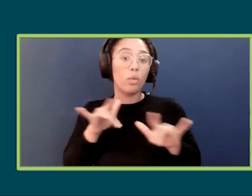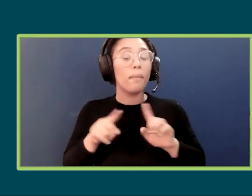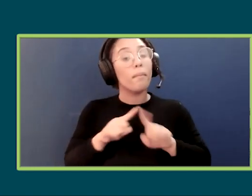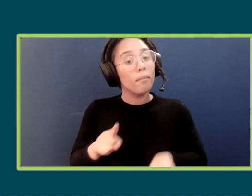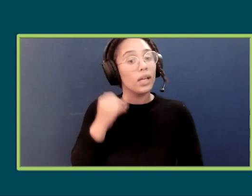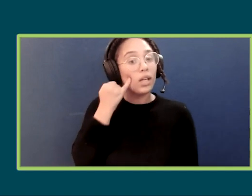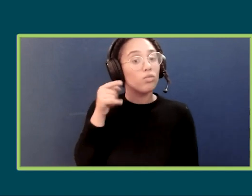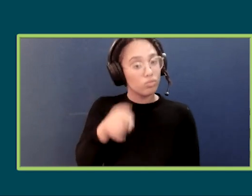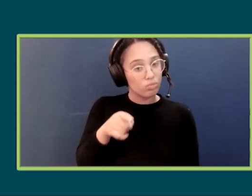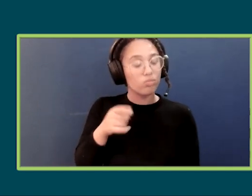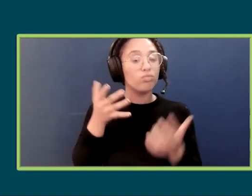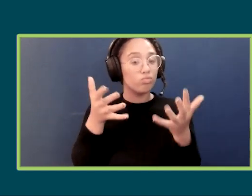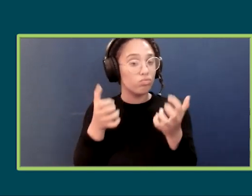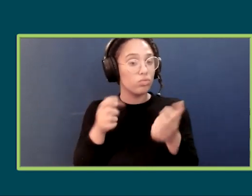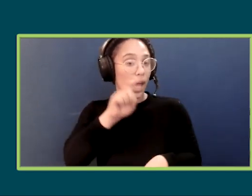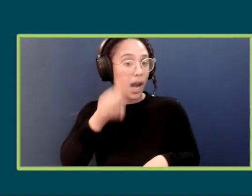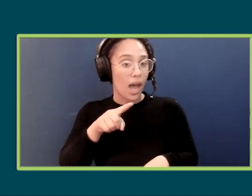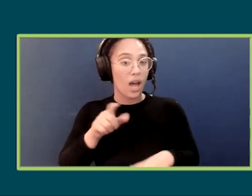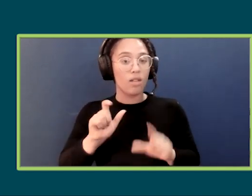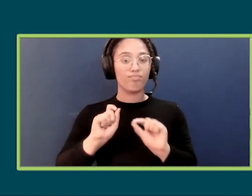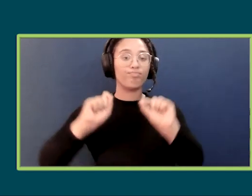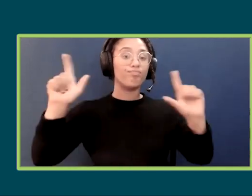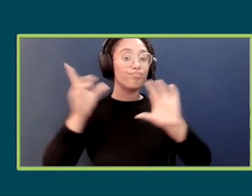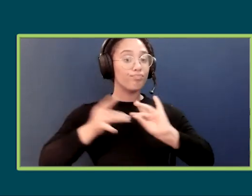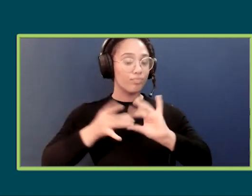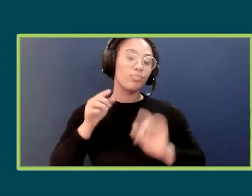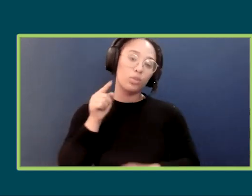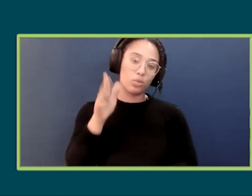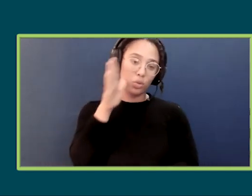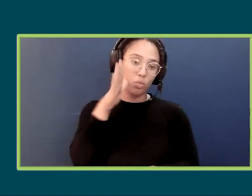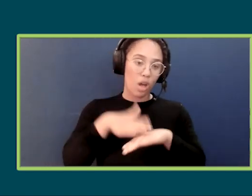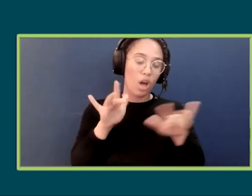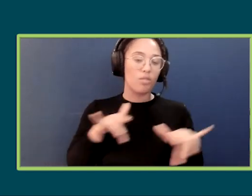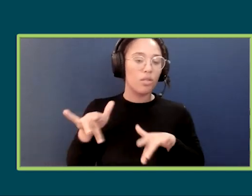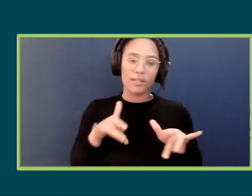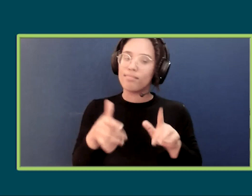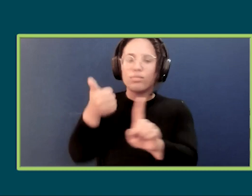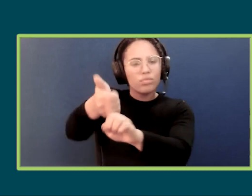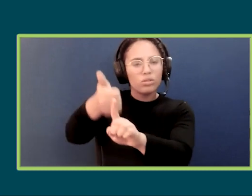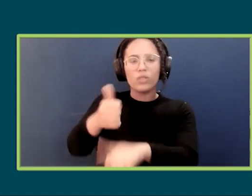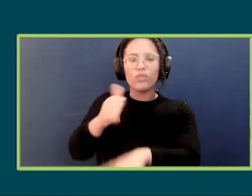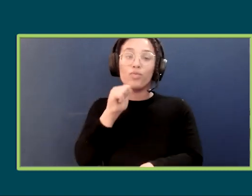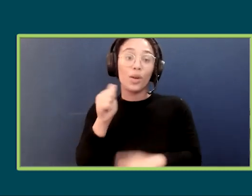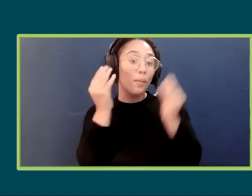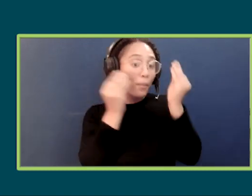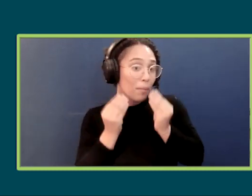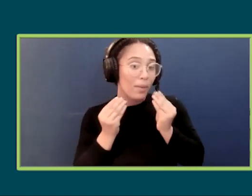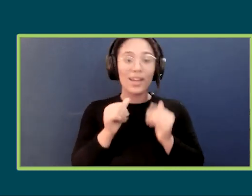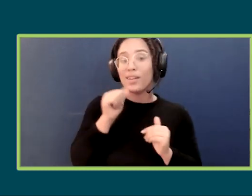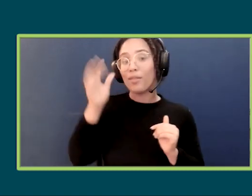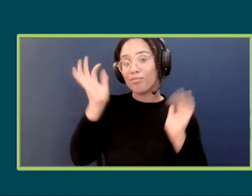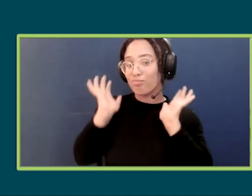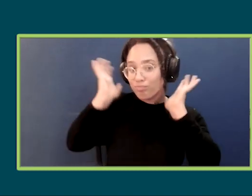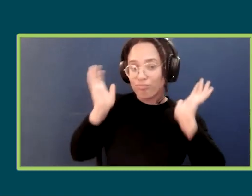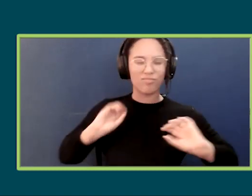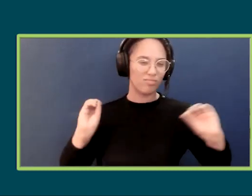on that recording. So please just come as you are. Don't fix your makeup, don't fix your hair, don't whatever. Well, Joshua Caldwell, today